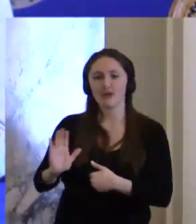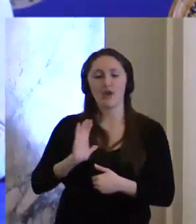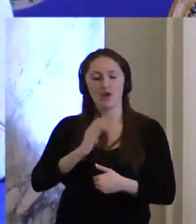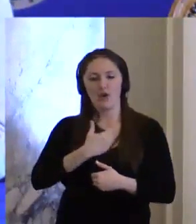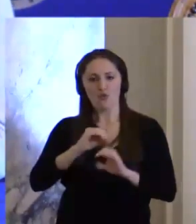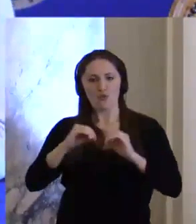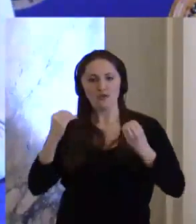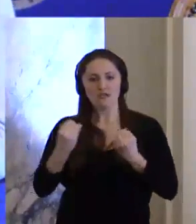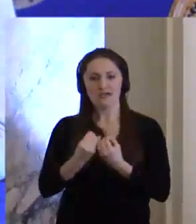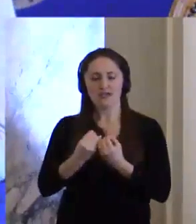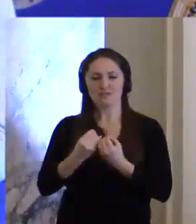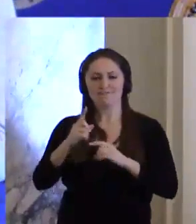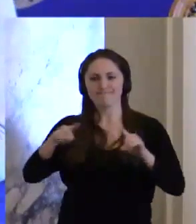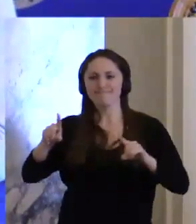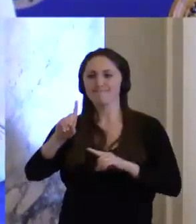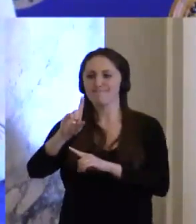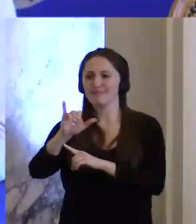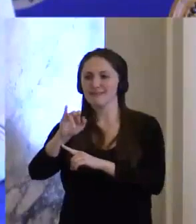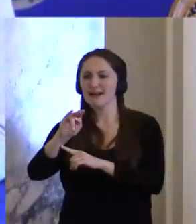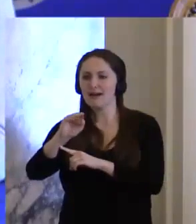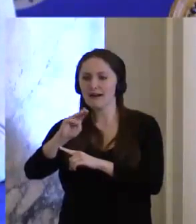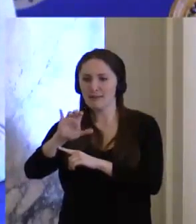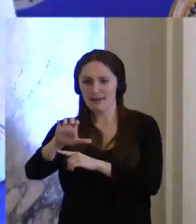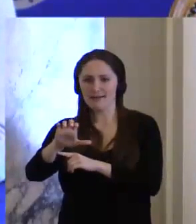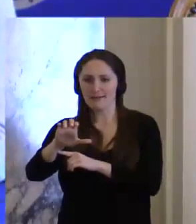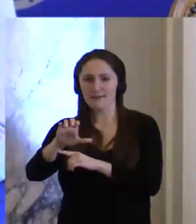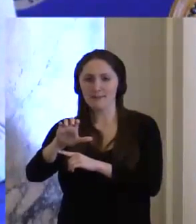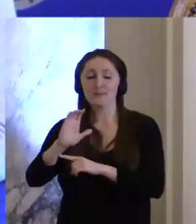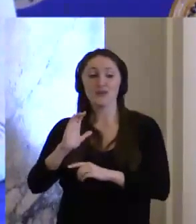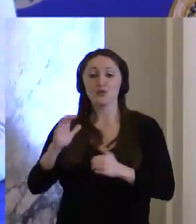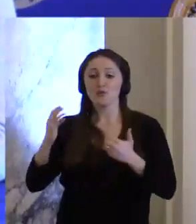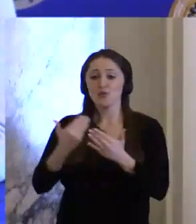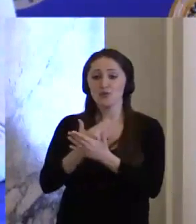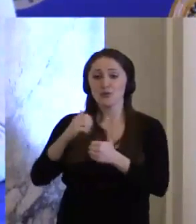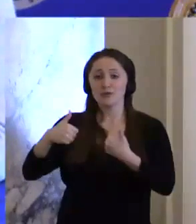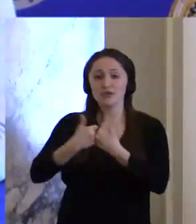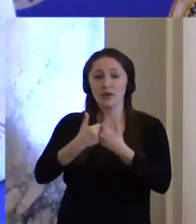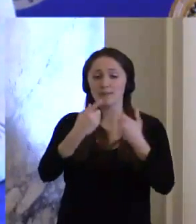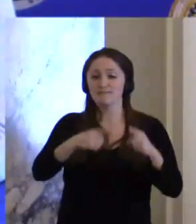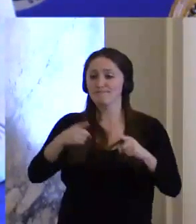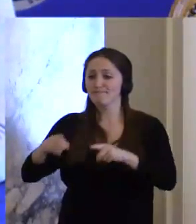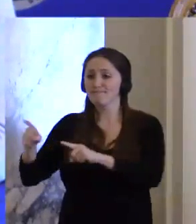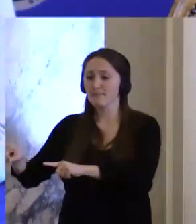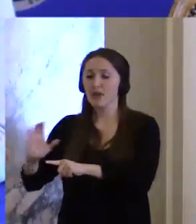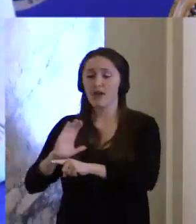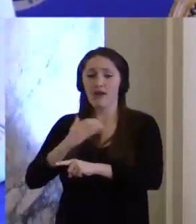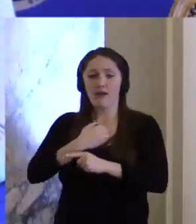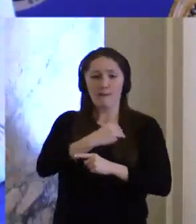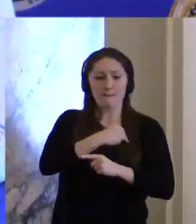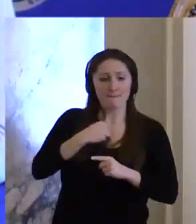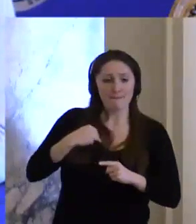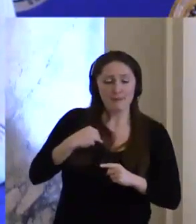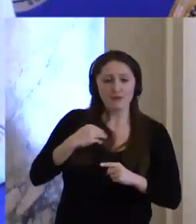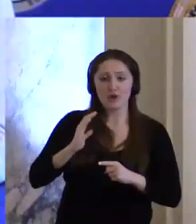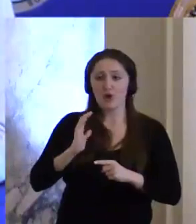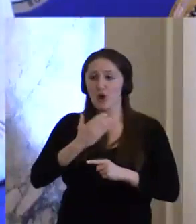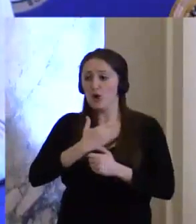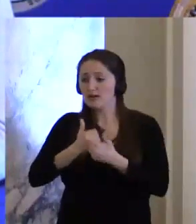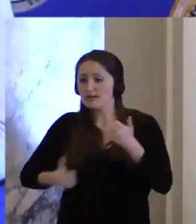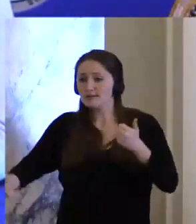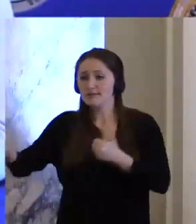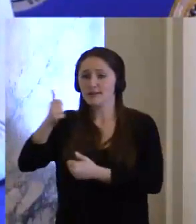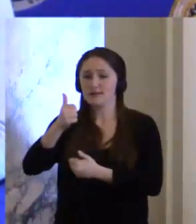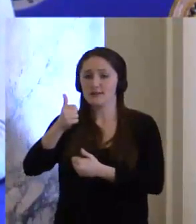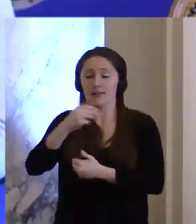dynamic. And as new challenges arise, our membership, our member states, and our secretariat has to be able